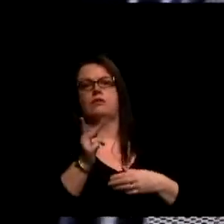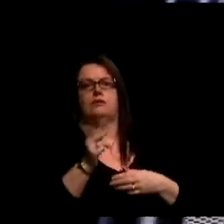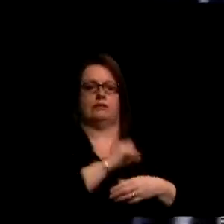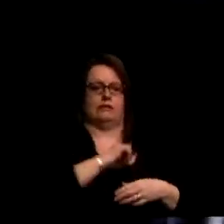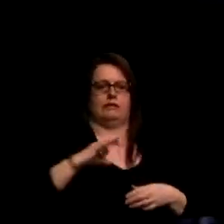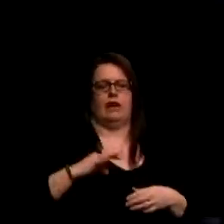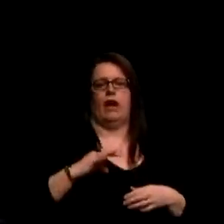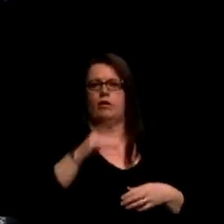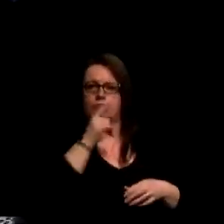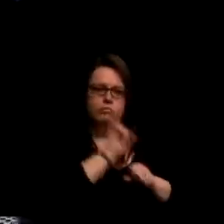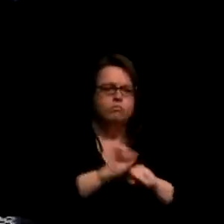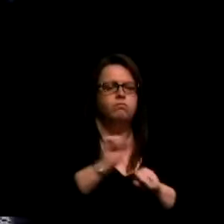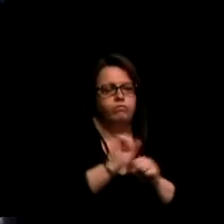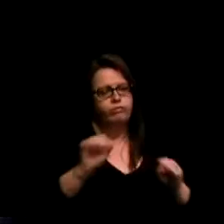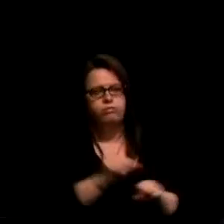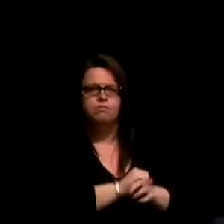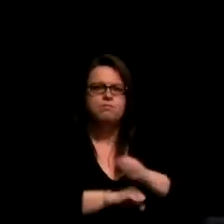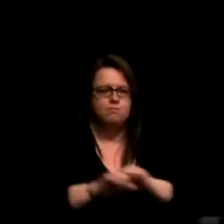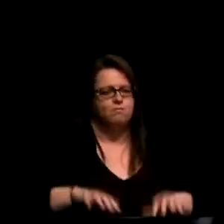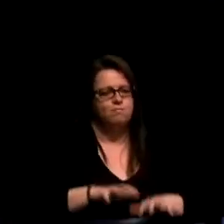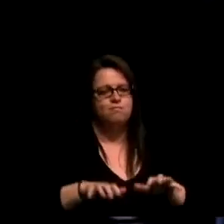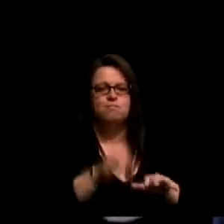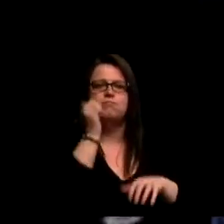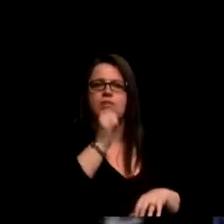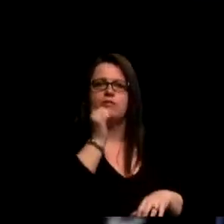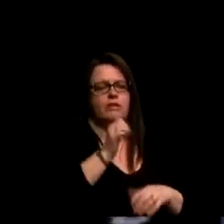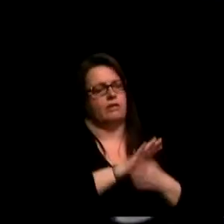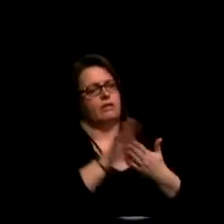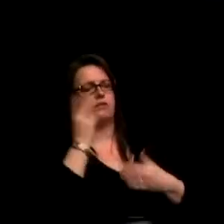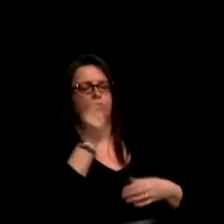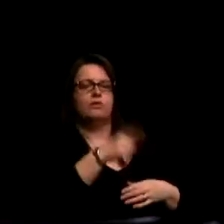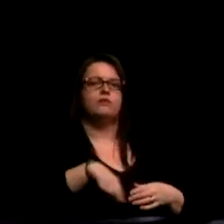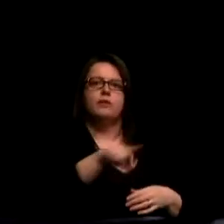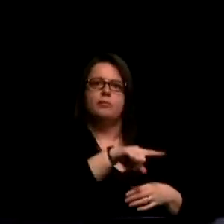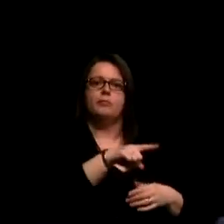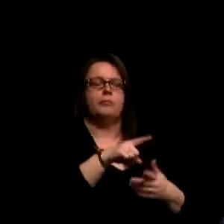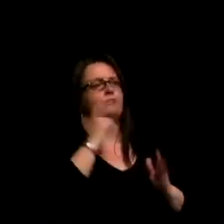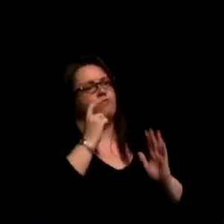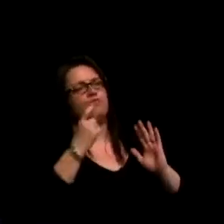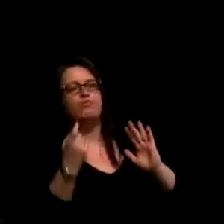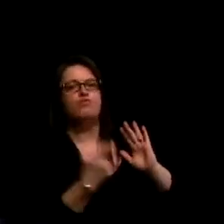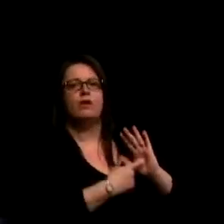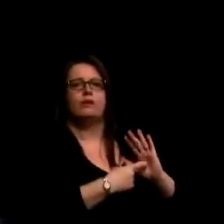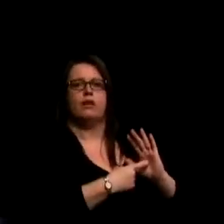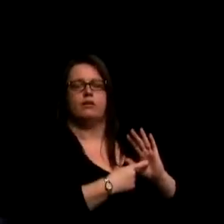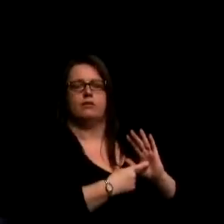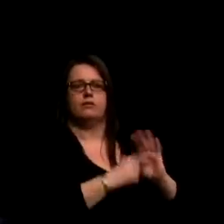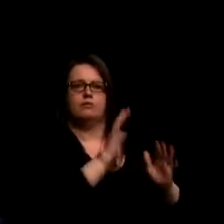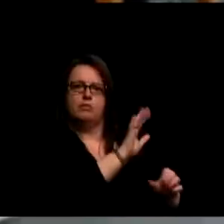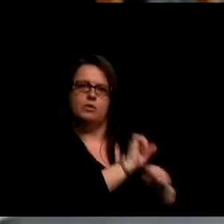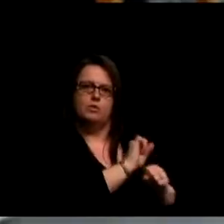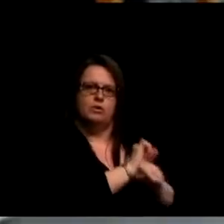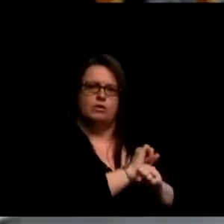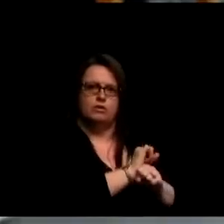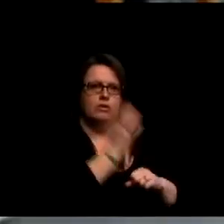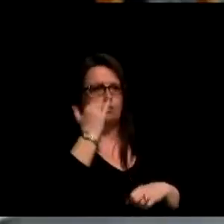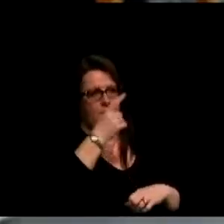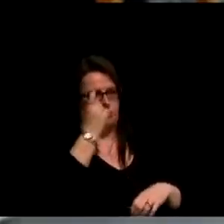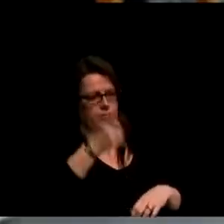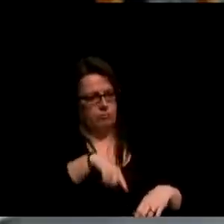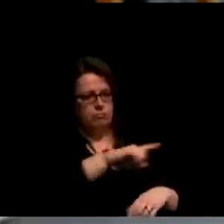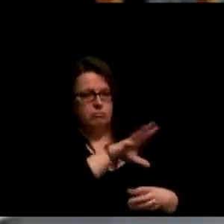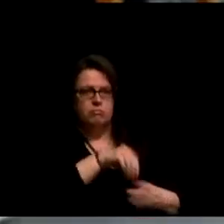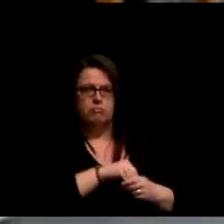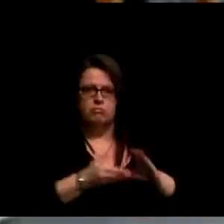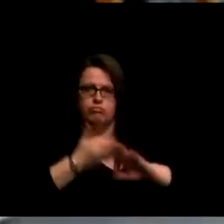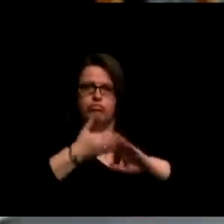staff be this, be recognized as they do keep a portion of government running.